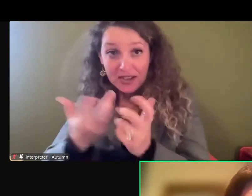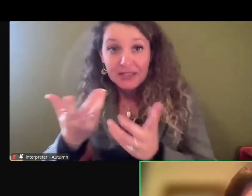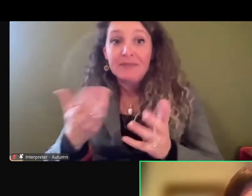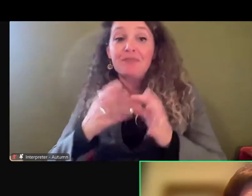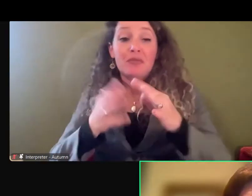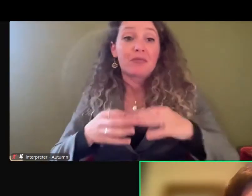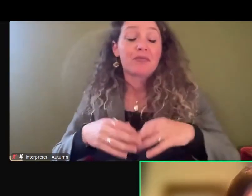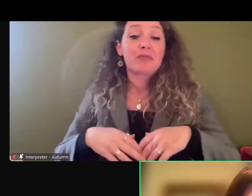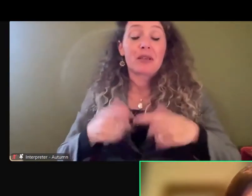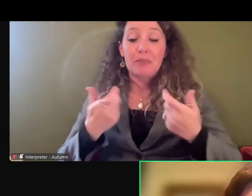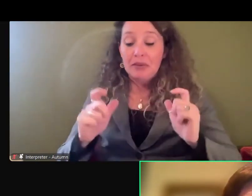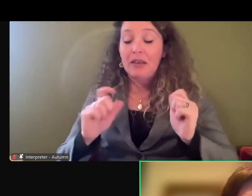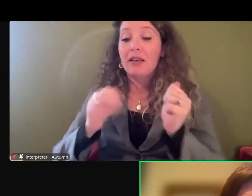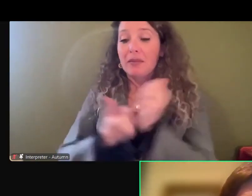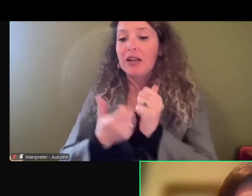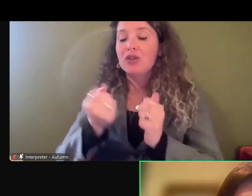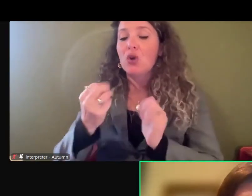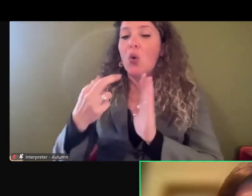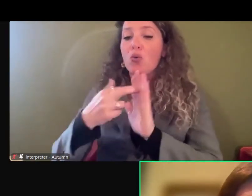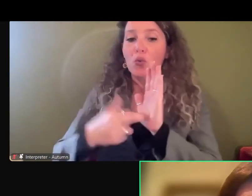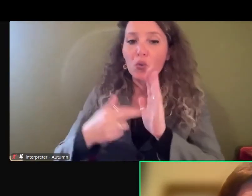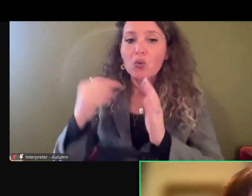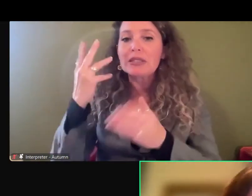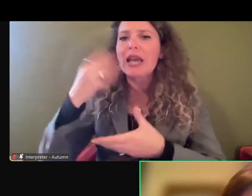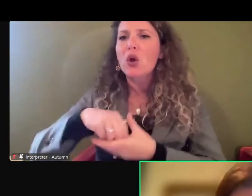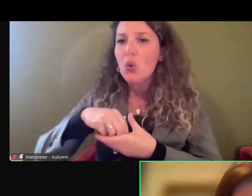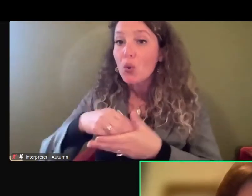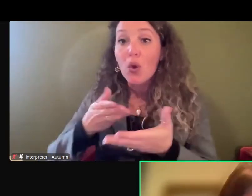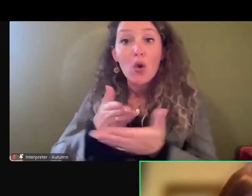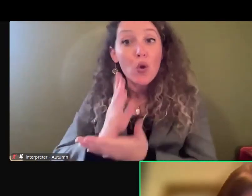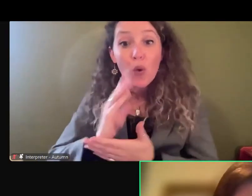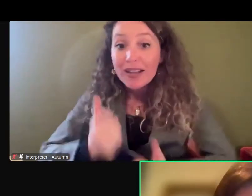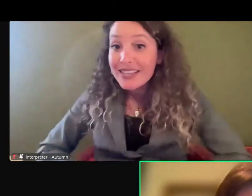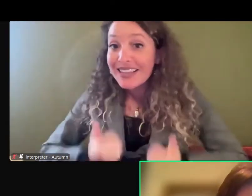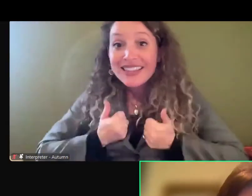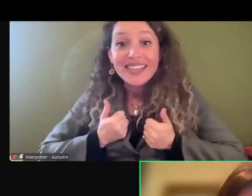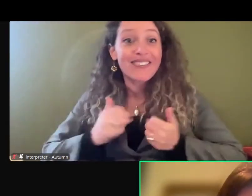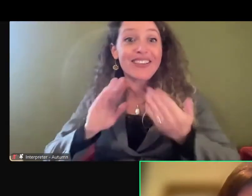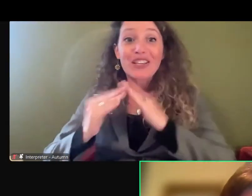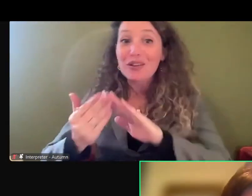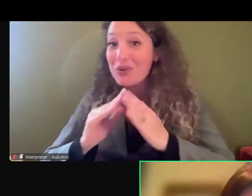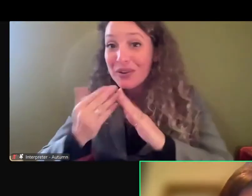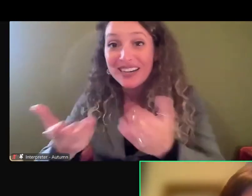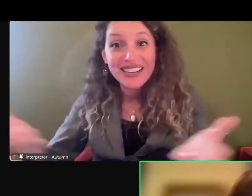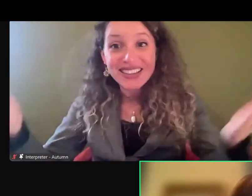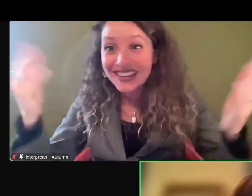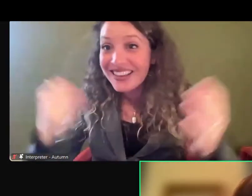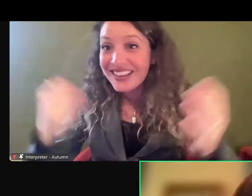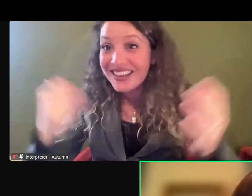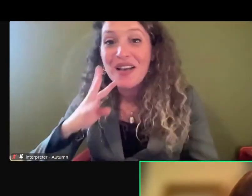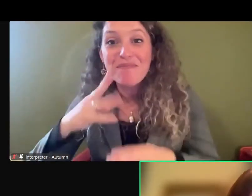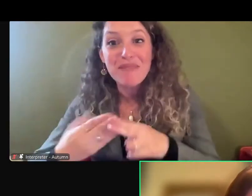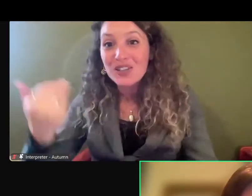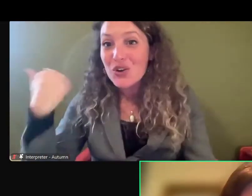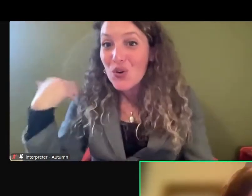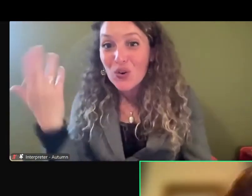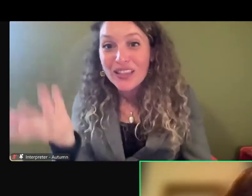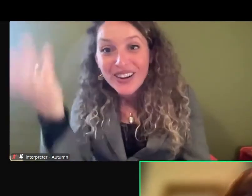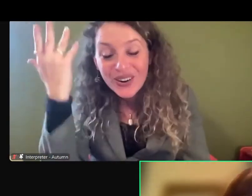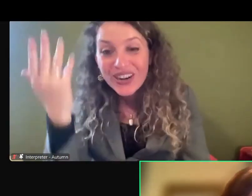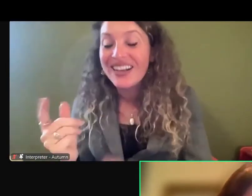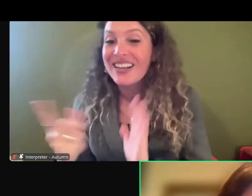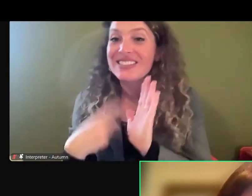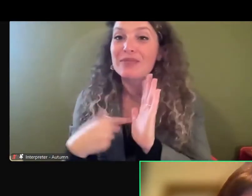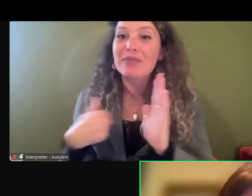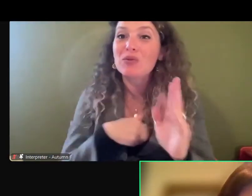the rules, include the right to live in the community, as I mentioned earlier.